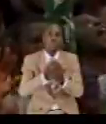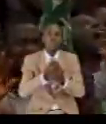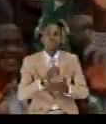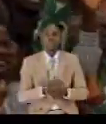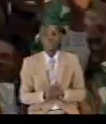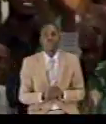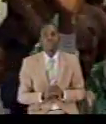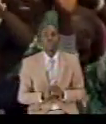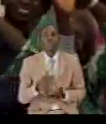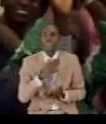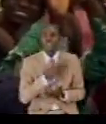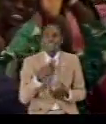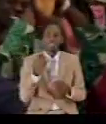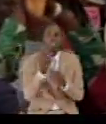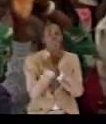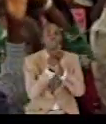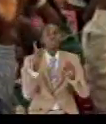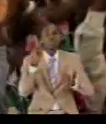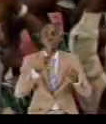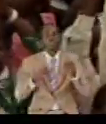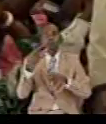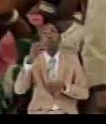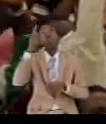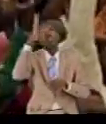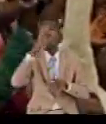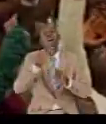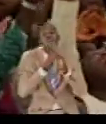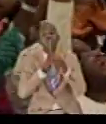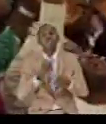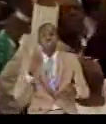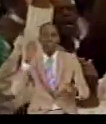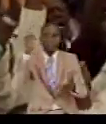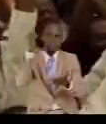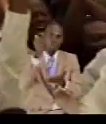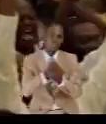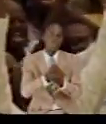and the delivered people of God said,